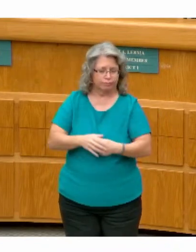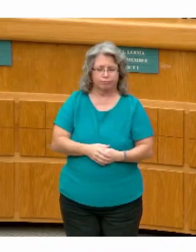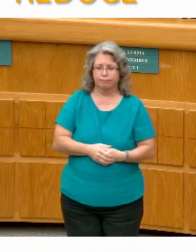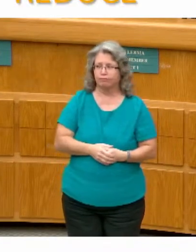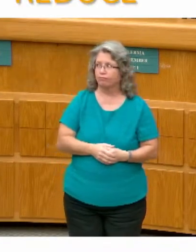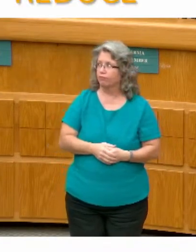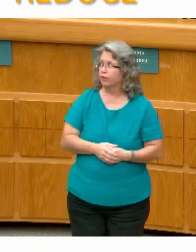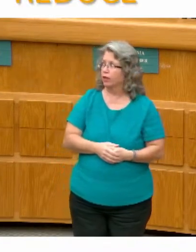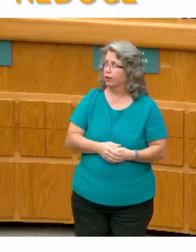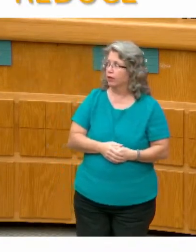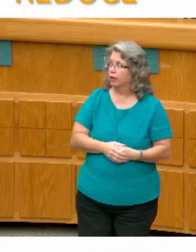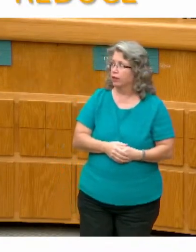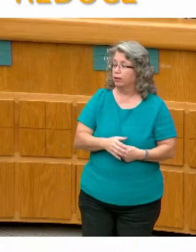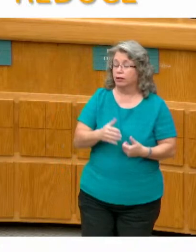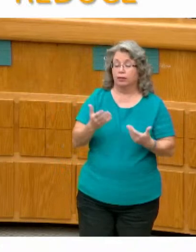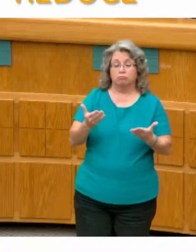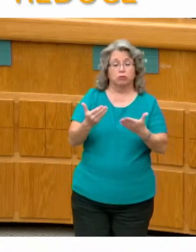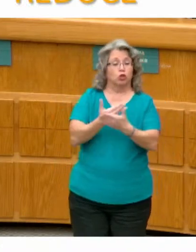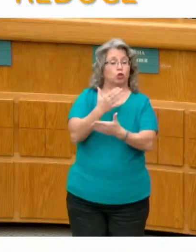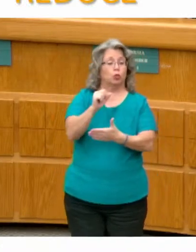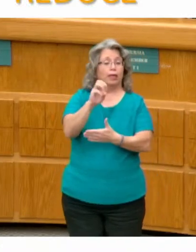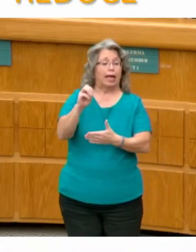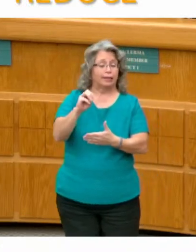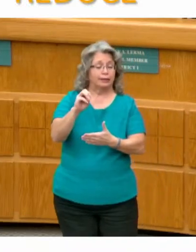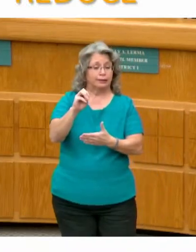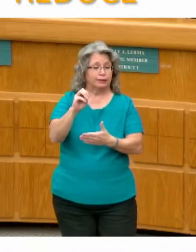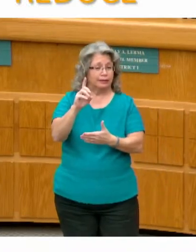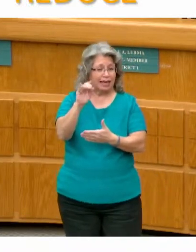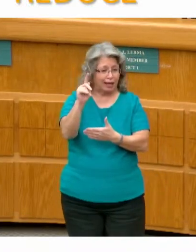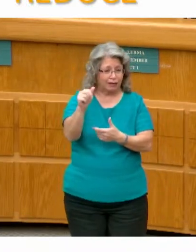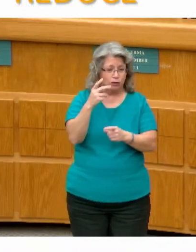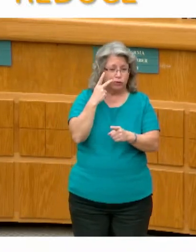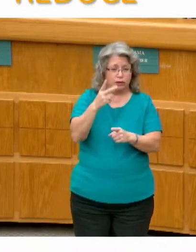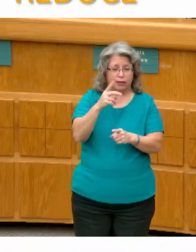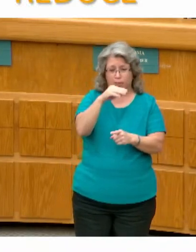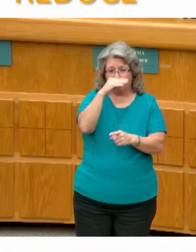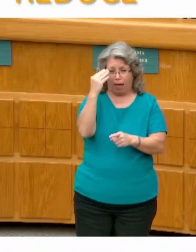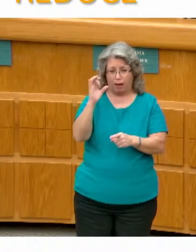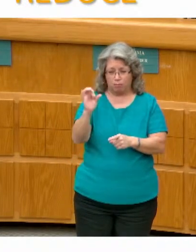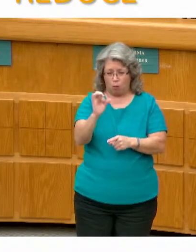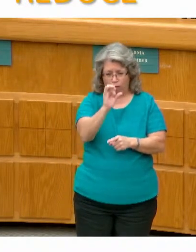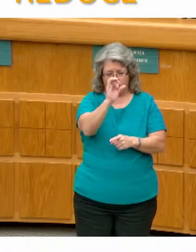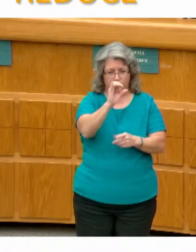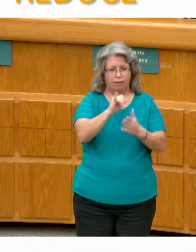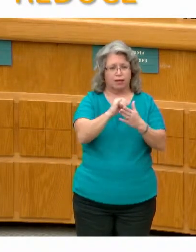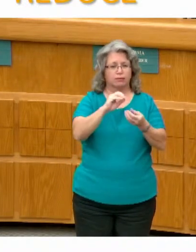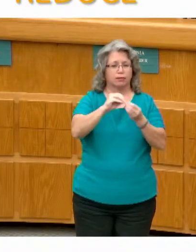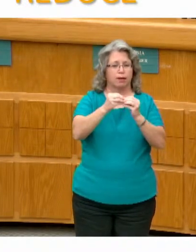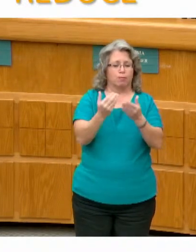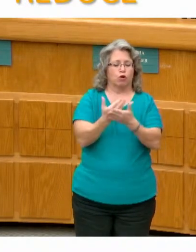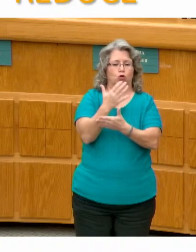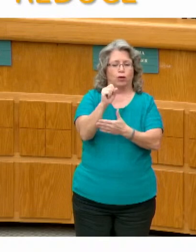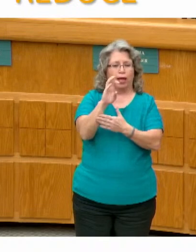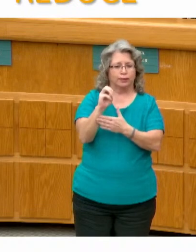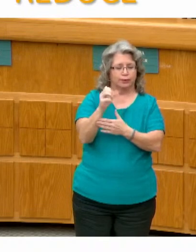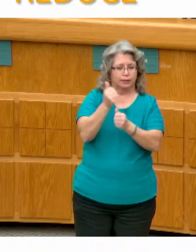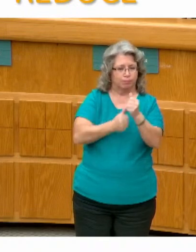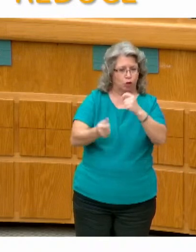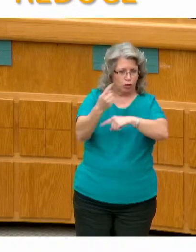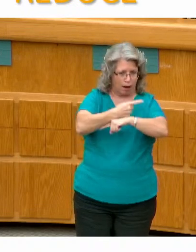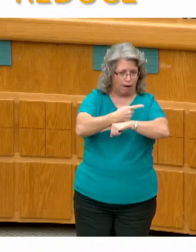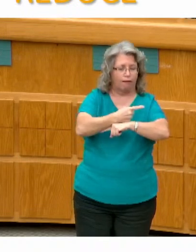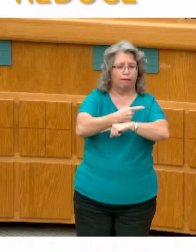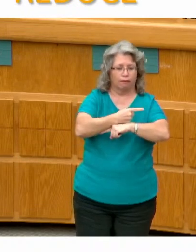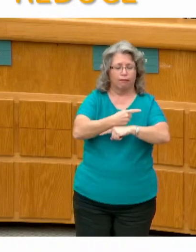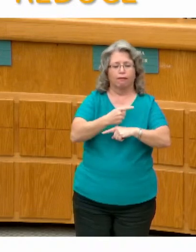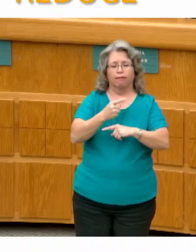the new case data. So in the black data points, you see the number of new cases per day that are confirmed in the coastal bend, so